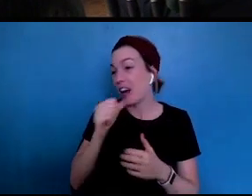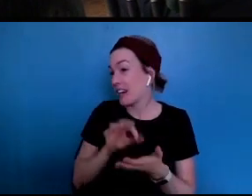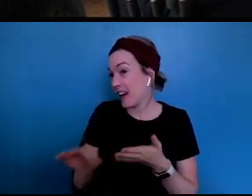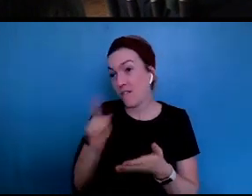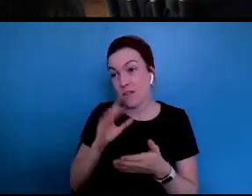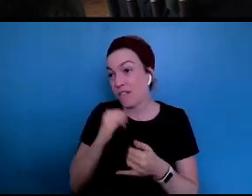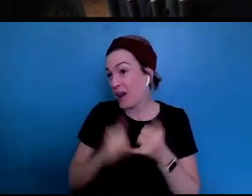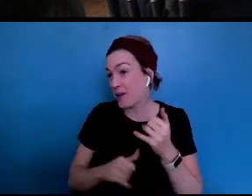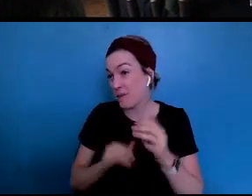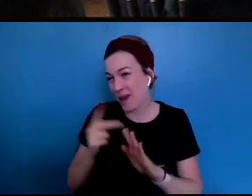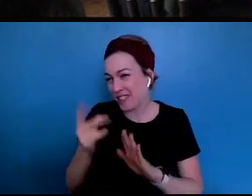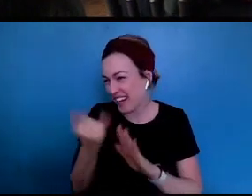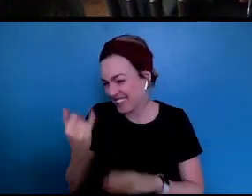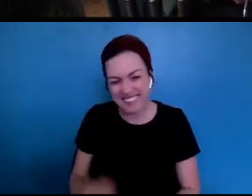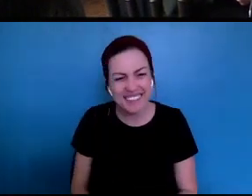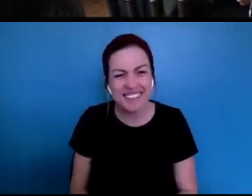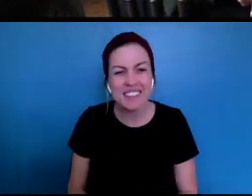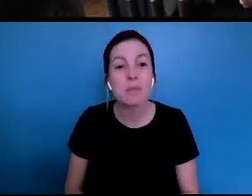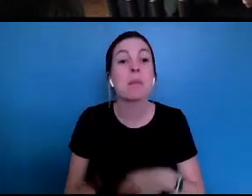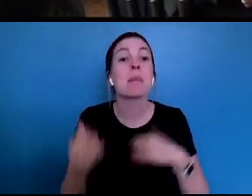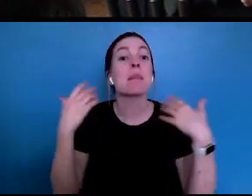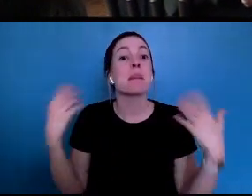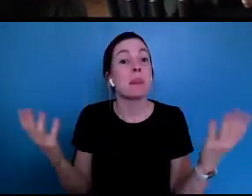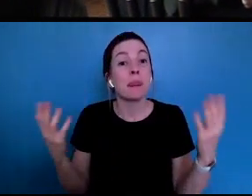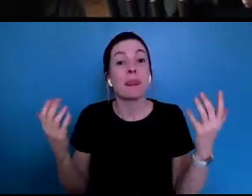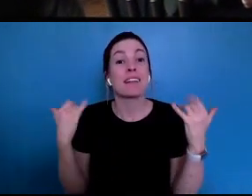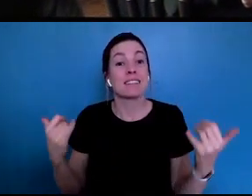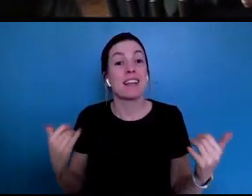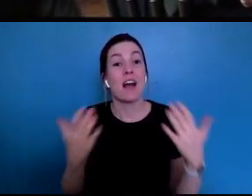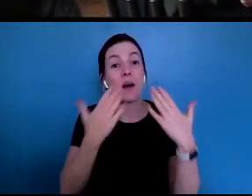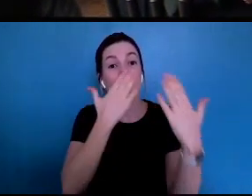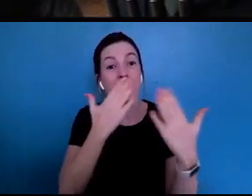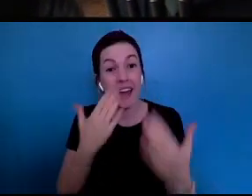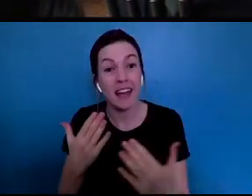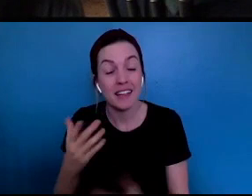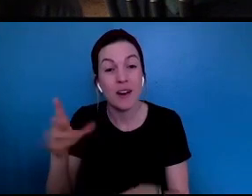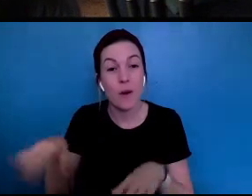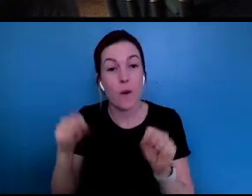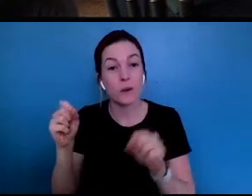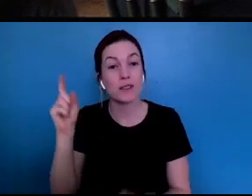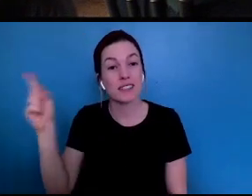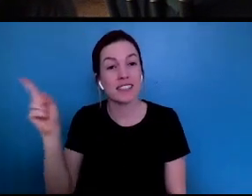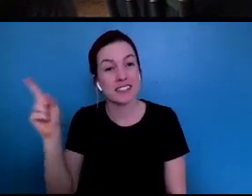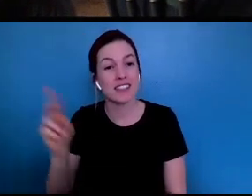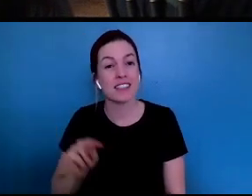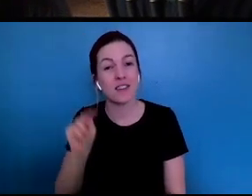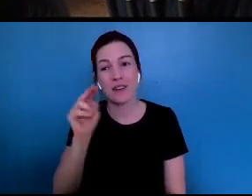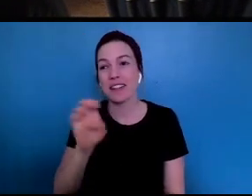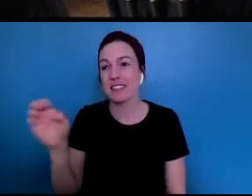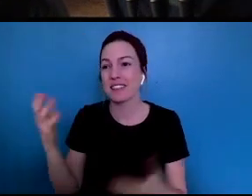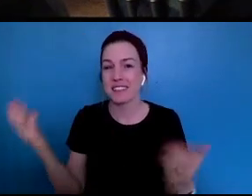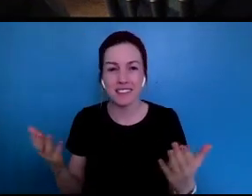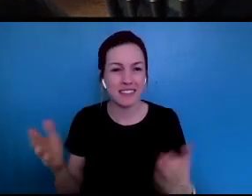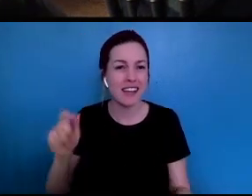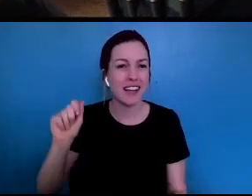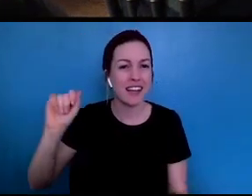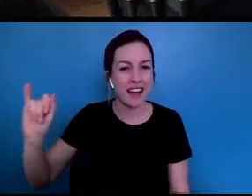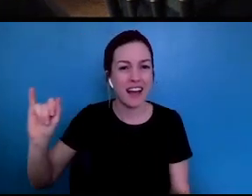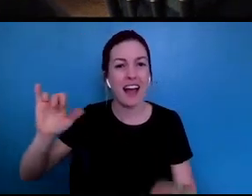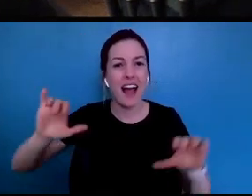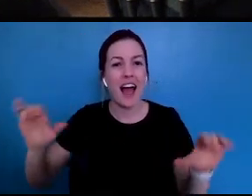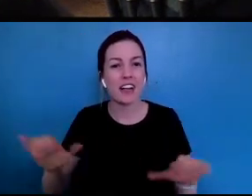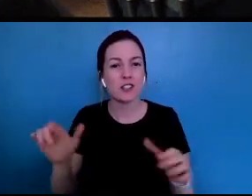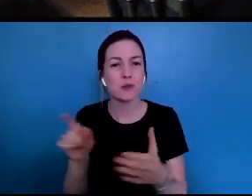With that, let me thank our hosts here at Northeastern and AI Action Week. Thank